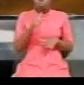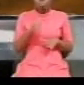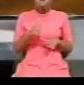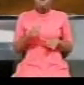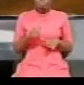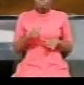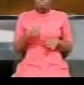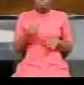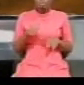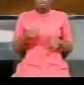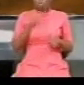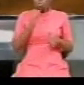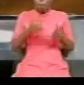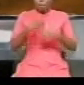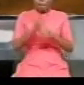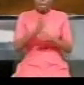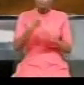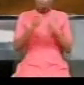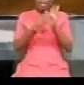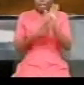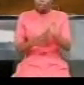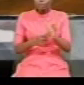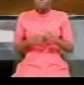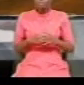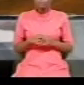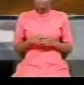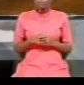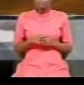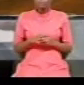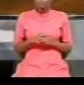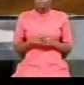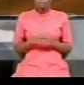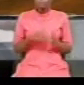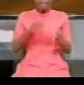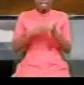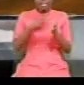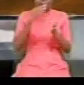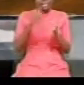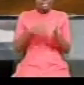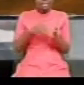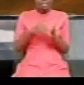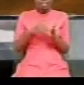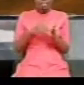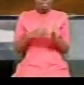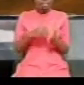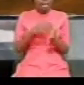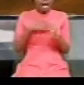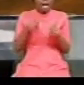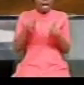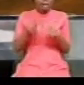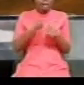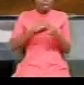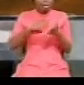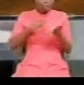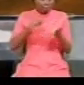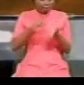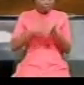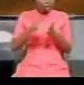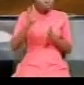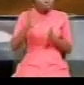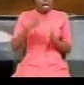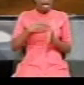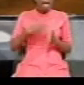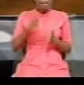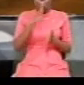make them your standard or your example. It says again, and as I read in verse 2 again, and